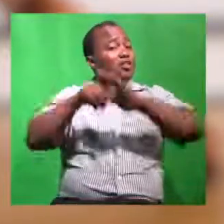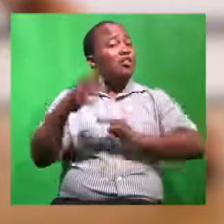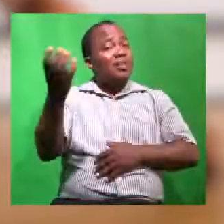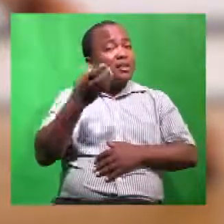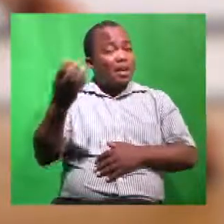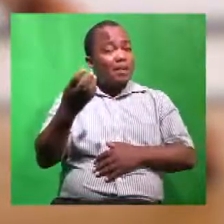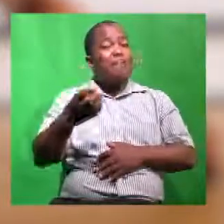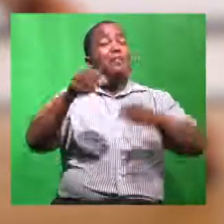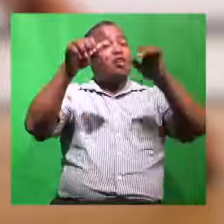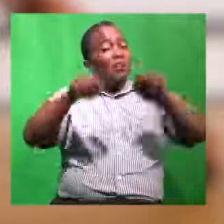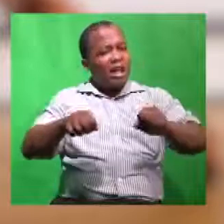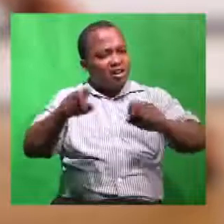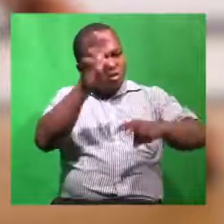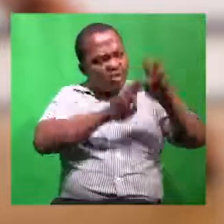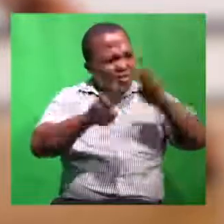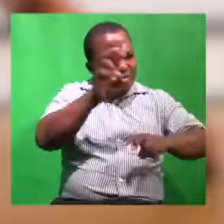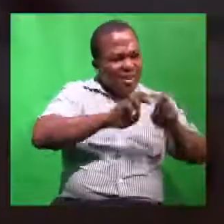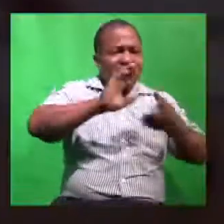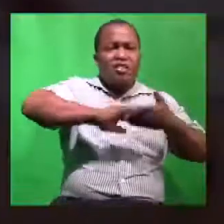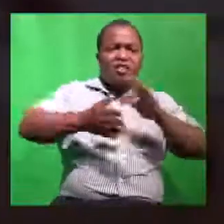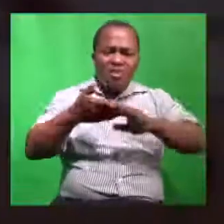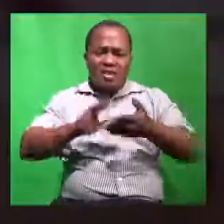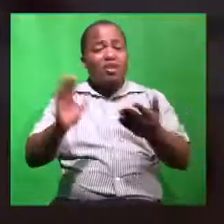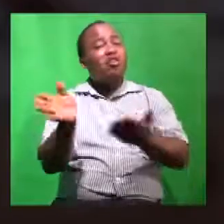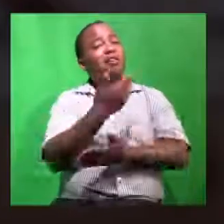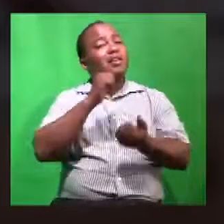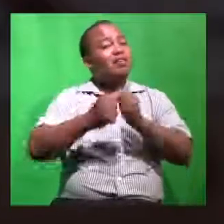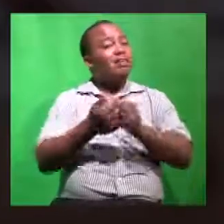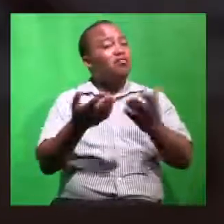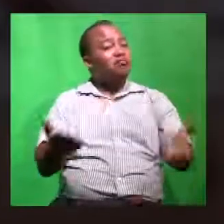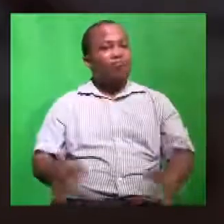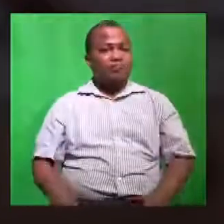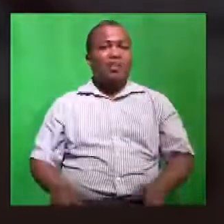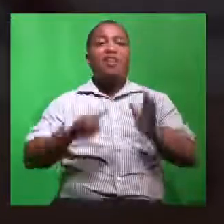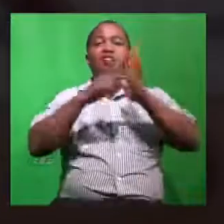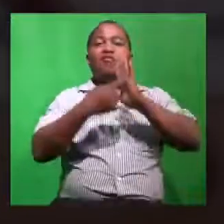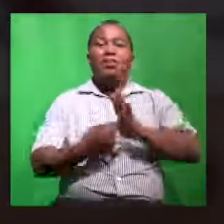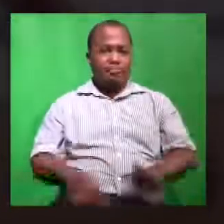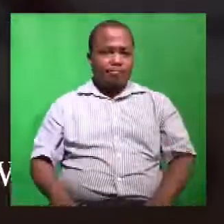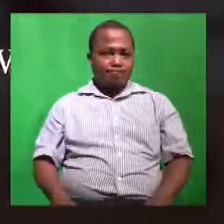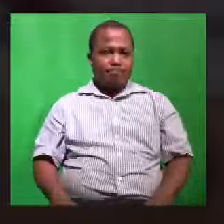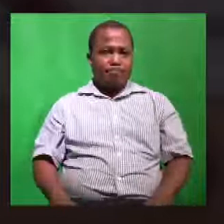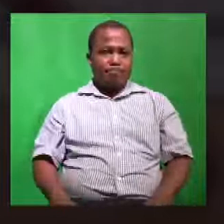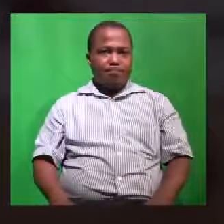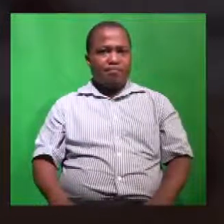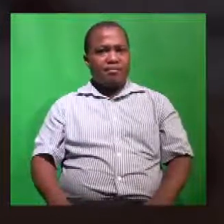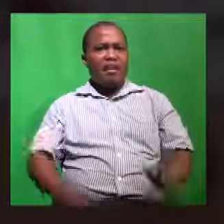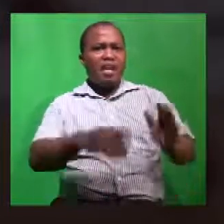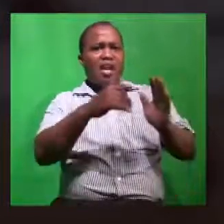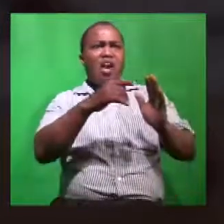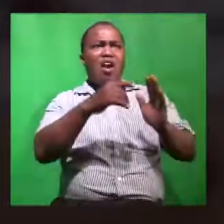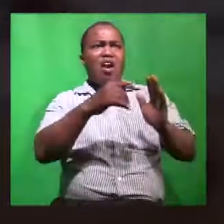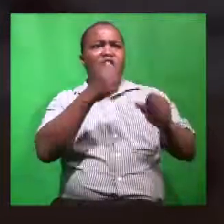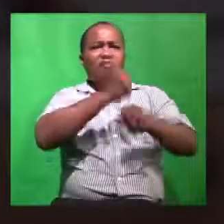you have to find the problems, the issues, how to overcome those problems. Like for example, formation of women